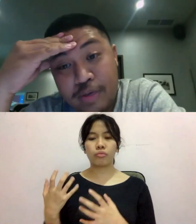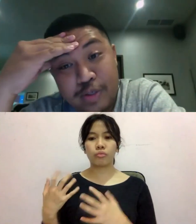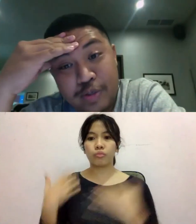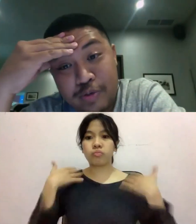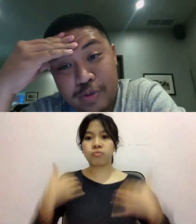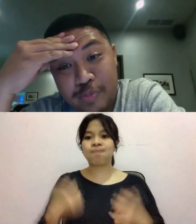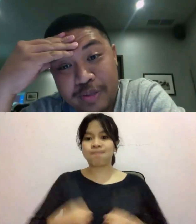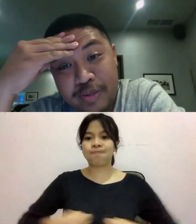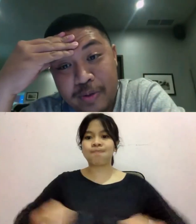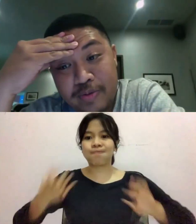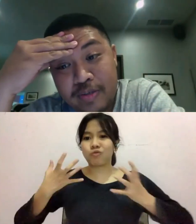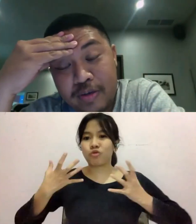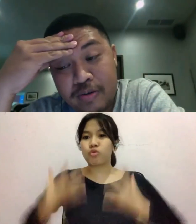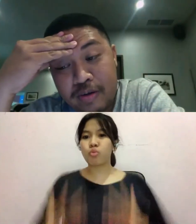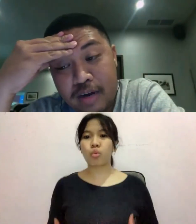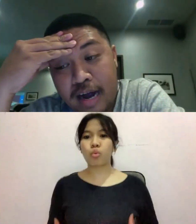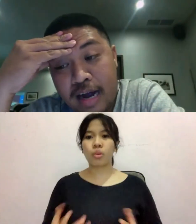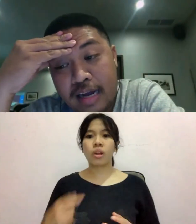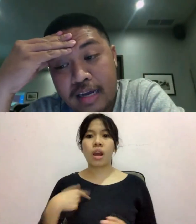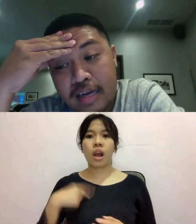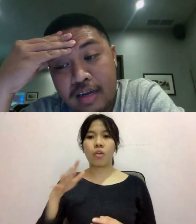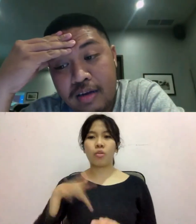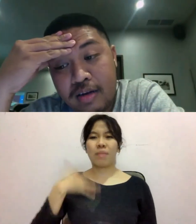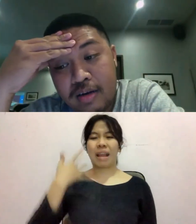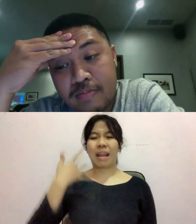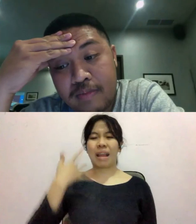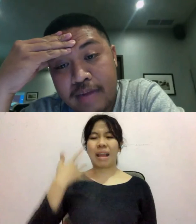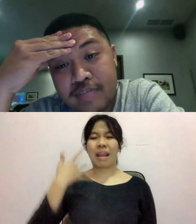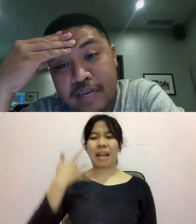It was so stupid though. So I